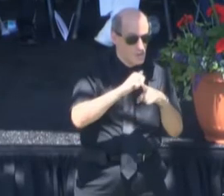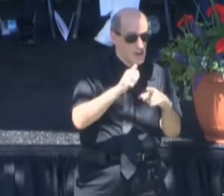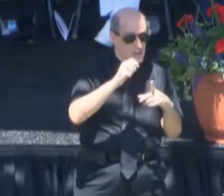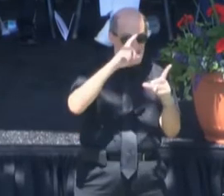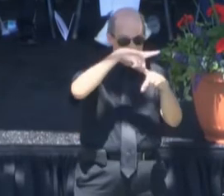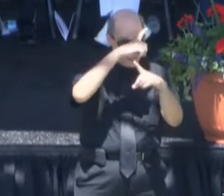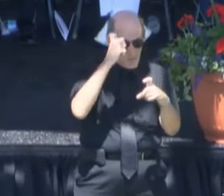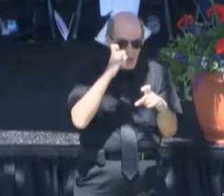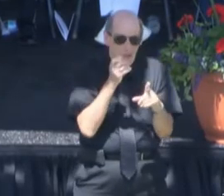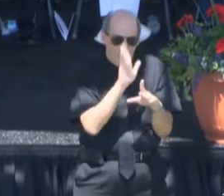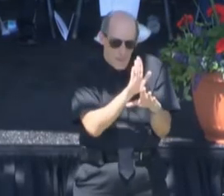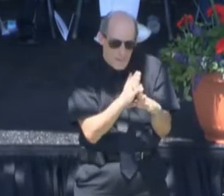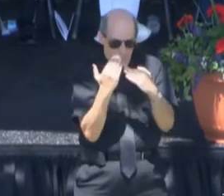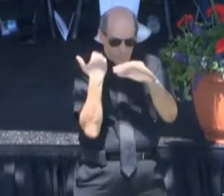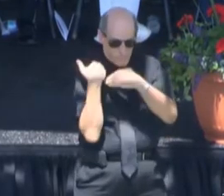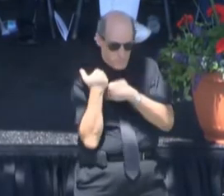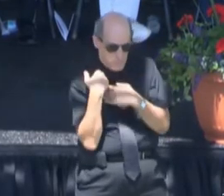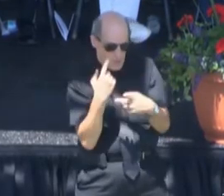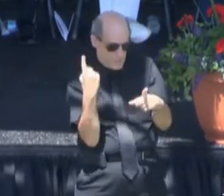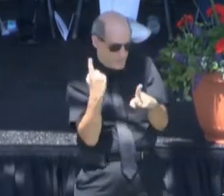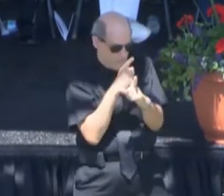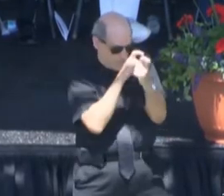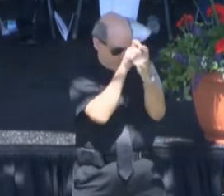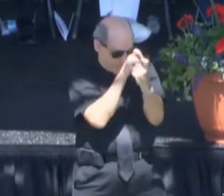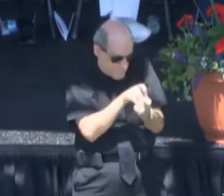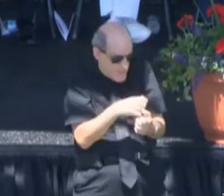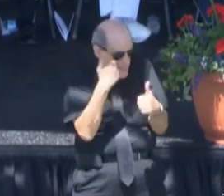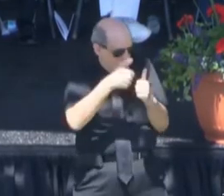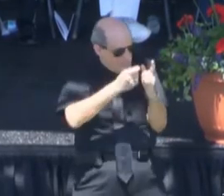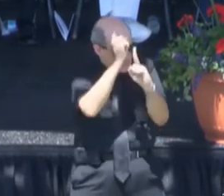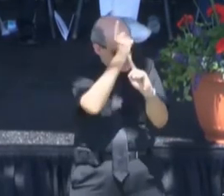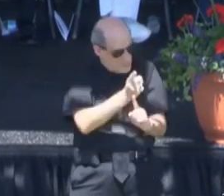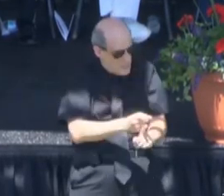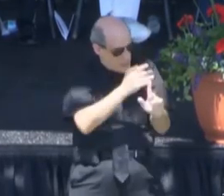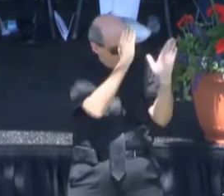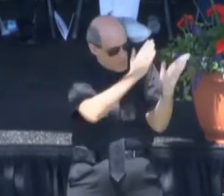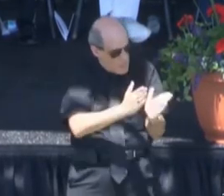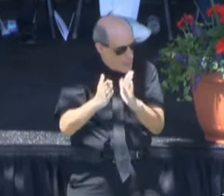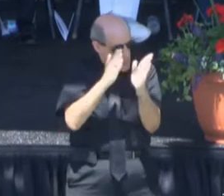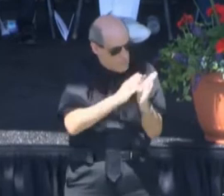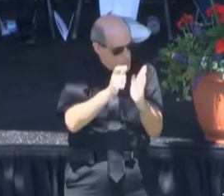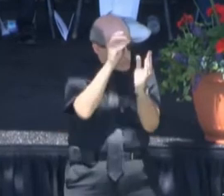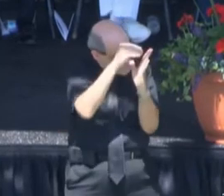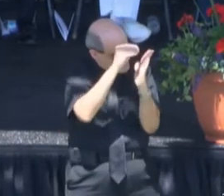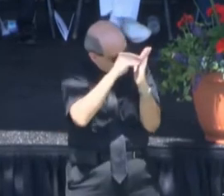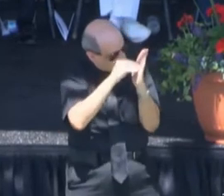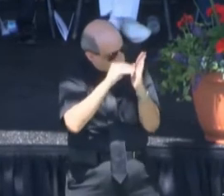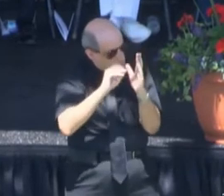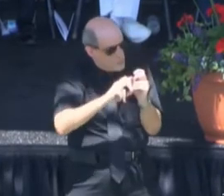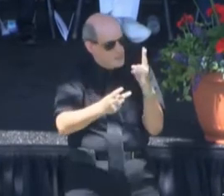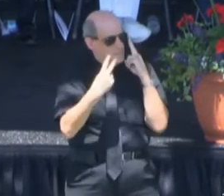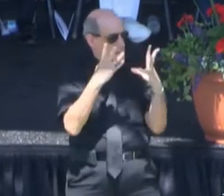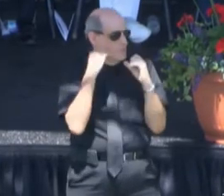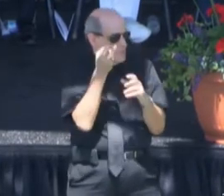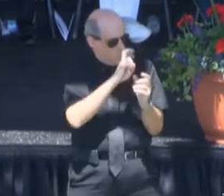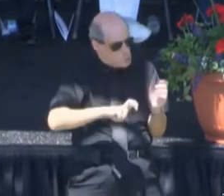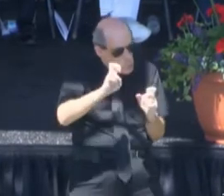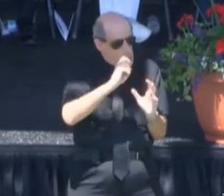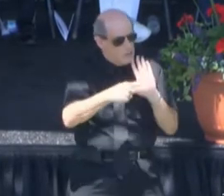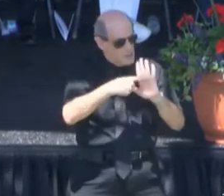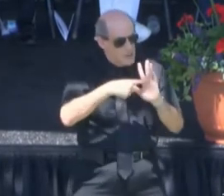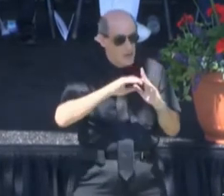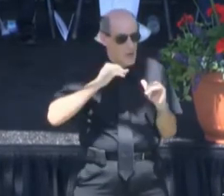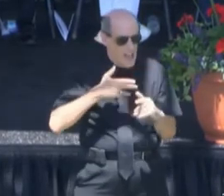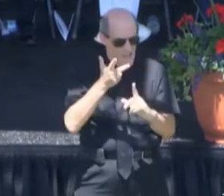part in a very carefully crafted event, right? Every single second of every day is scheduled so that they get to see tours and demonstrations. We even get our